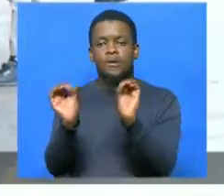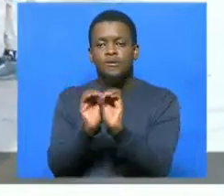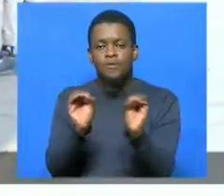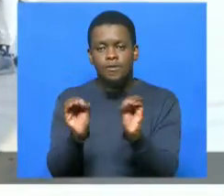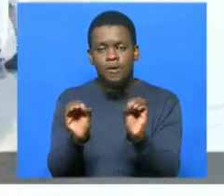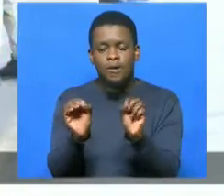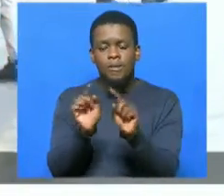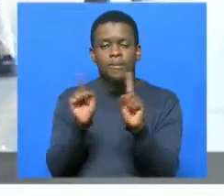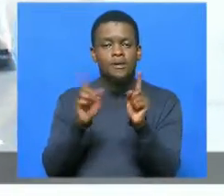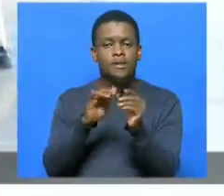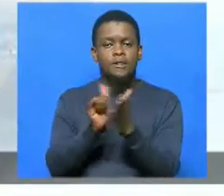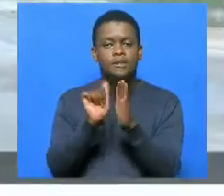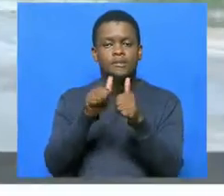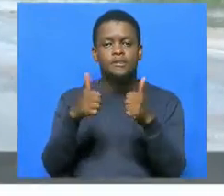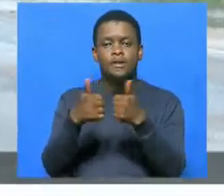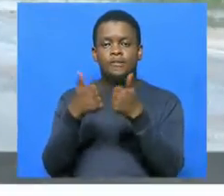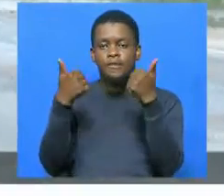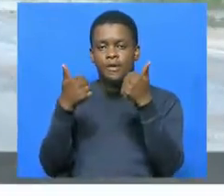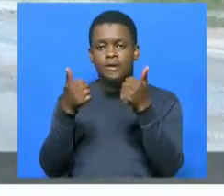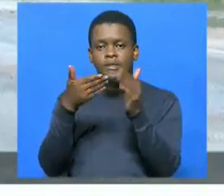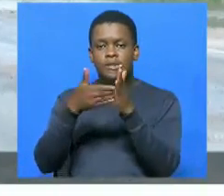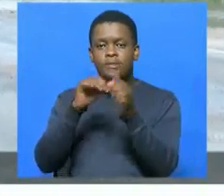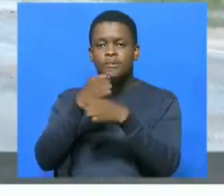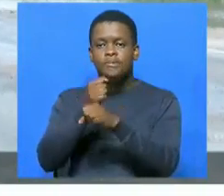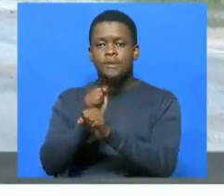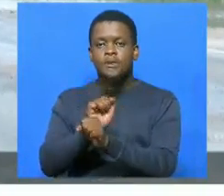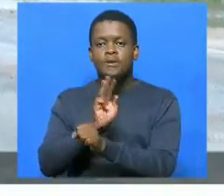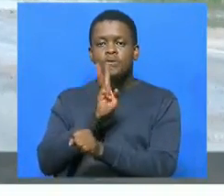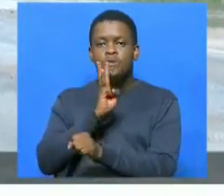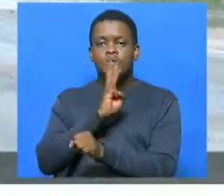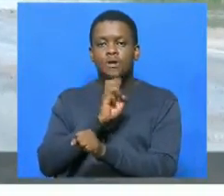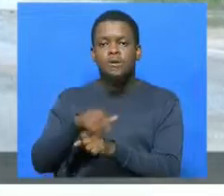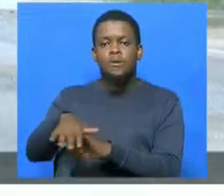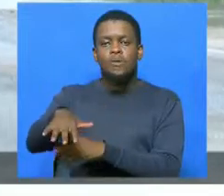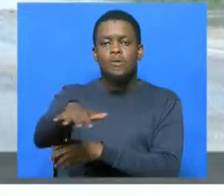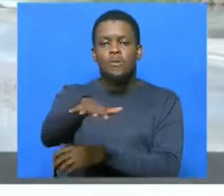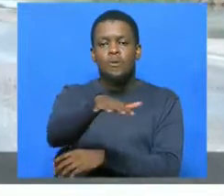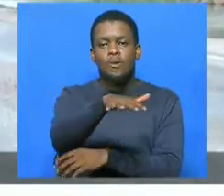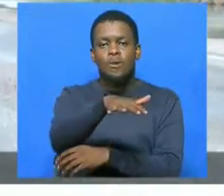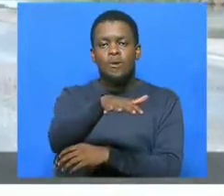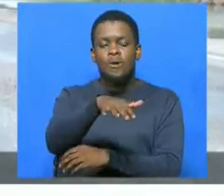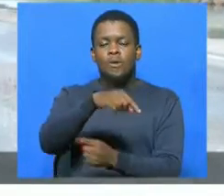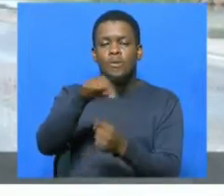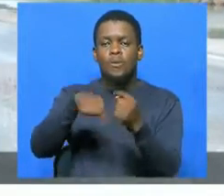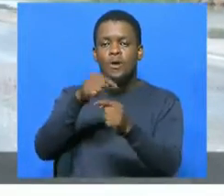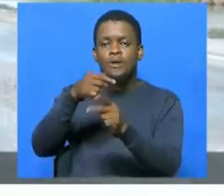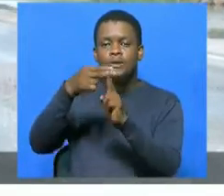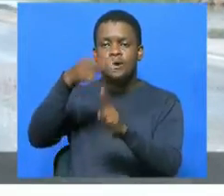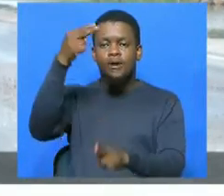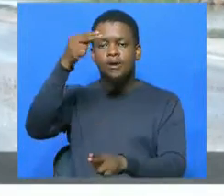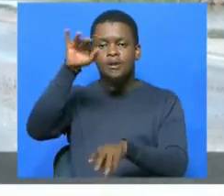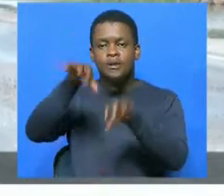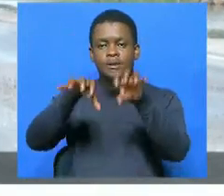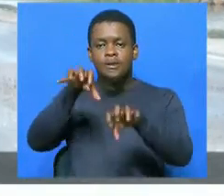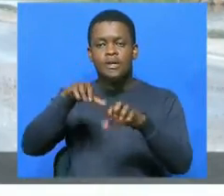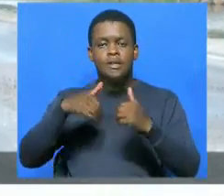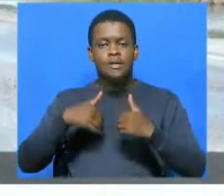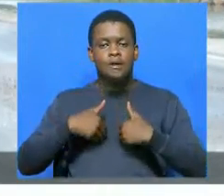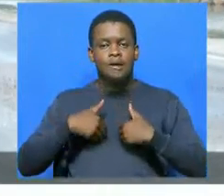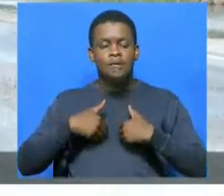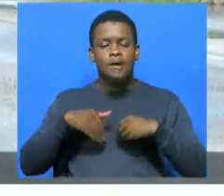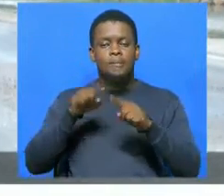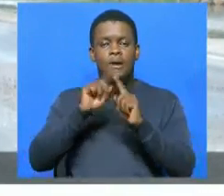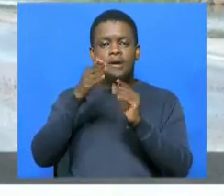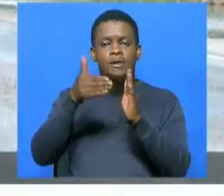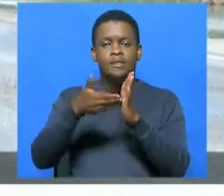call a pan, which results in water just sloping off to one side whenever it rains heavily. Another thing which causes this flooding